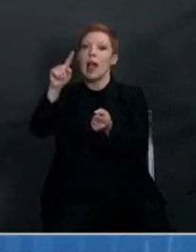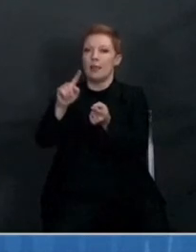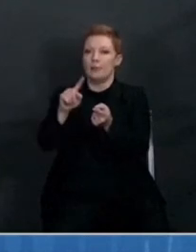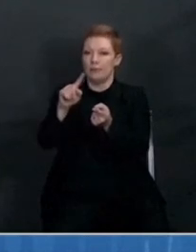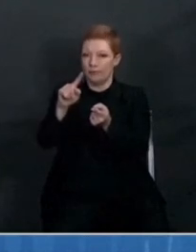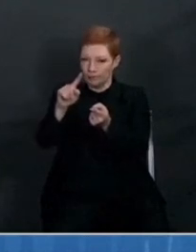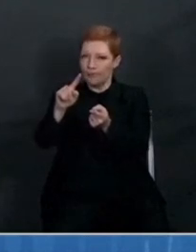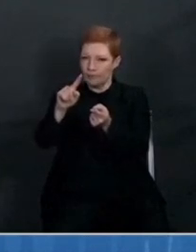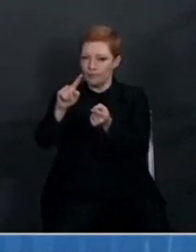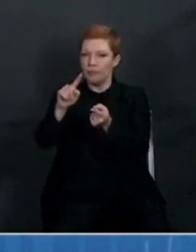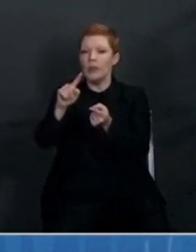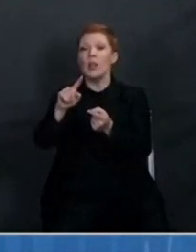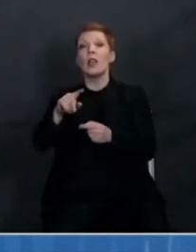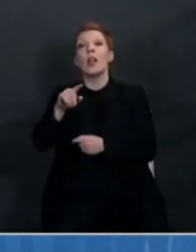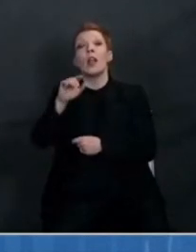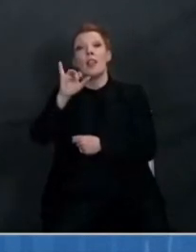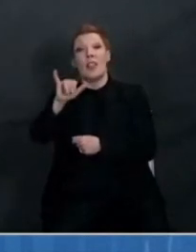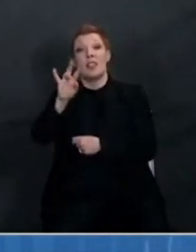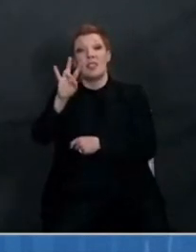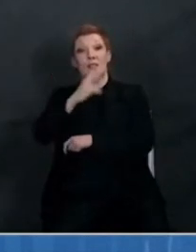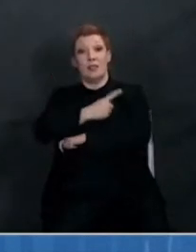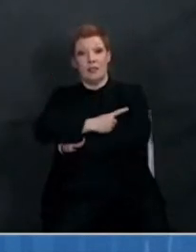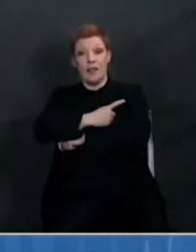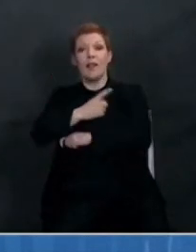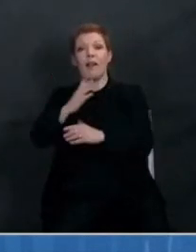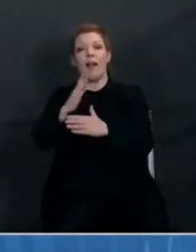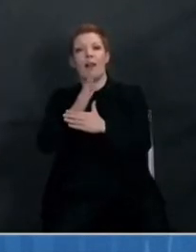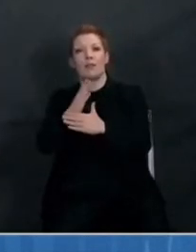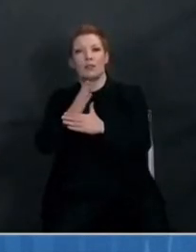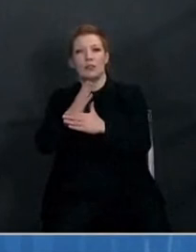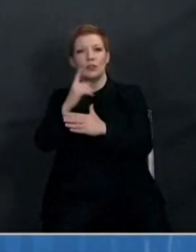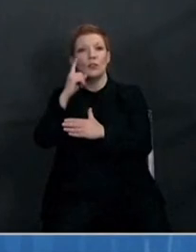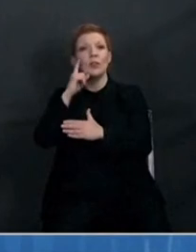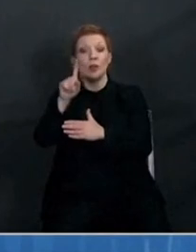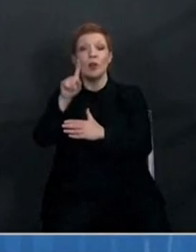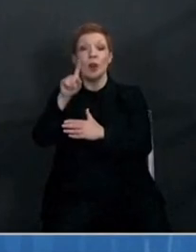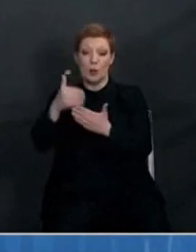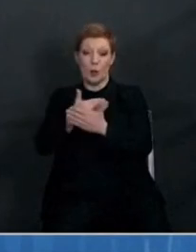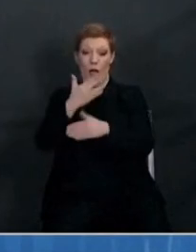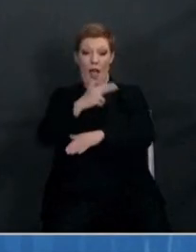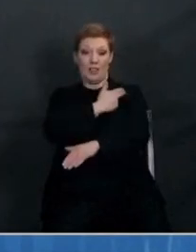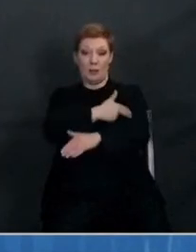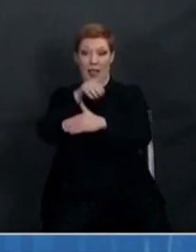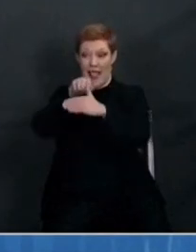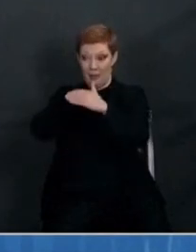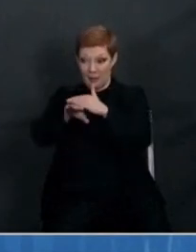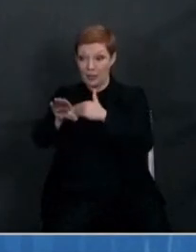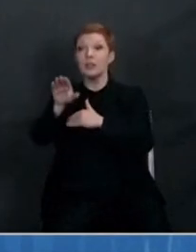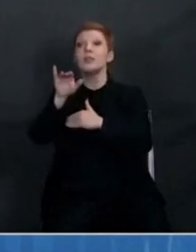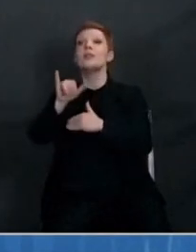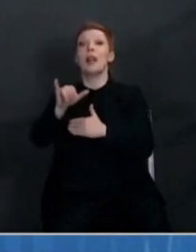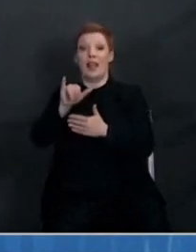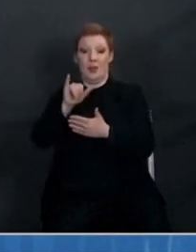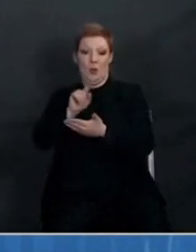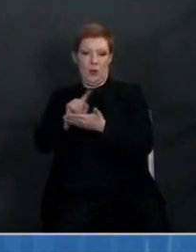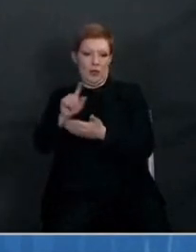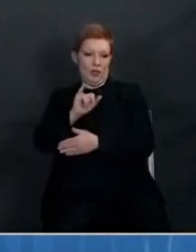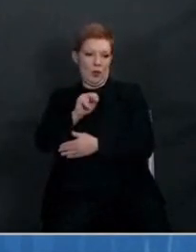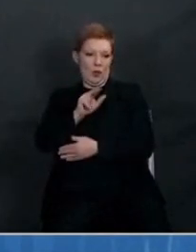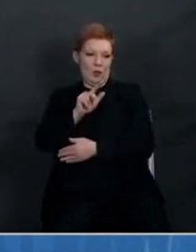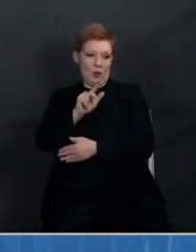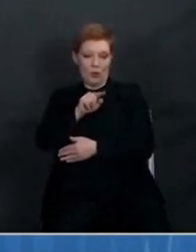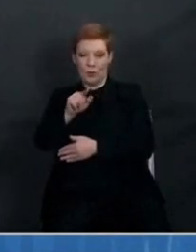day. The 7-day average of new hospital admissions for patients with COVID-19 during the week of January 23rd to January